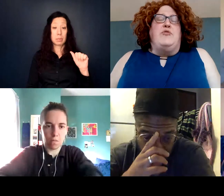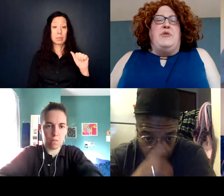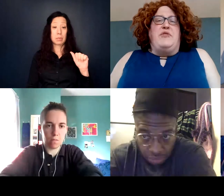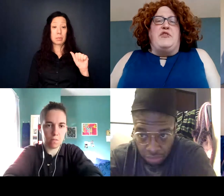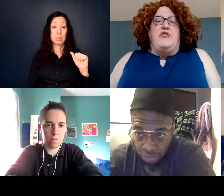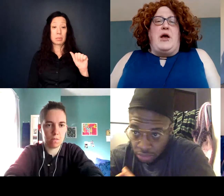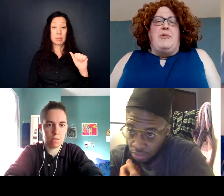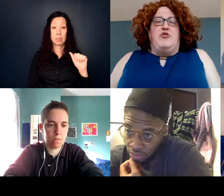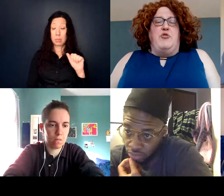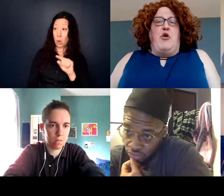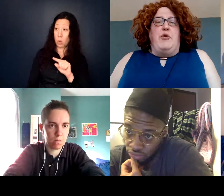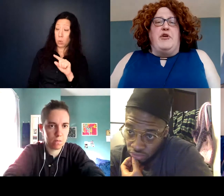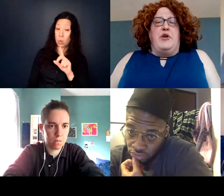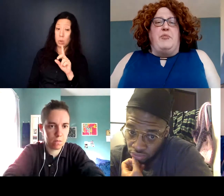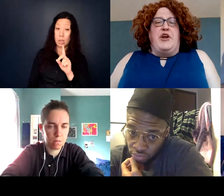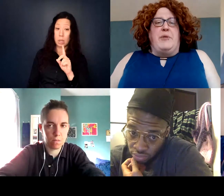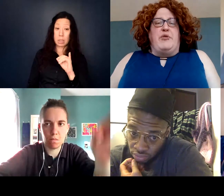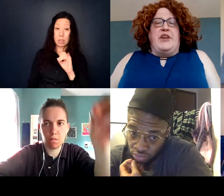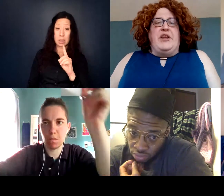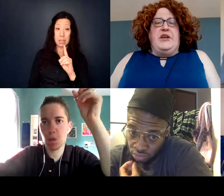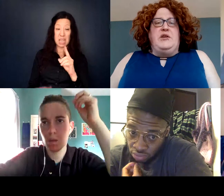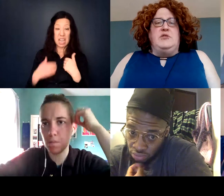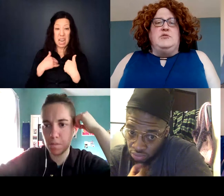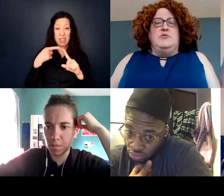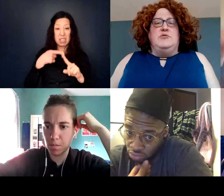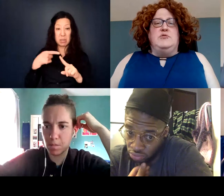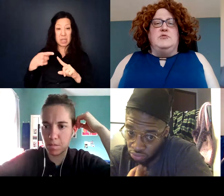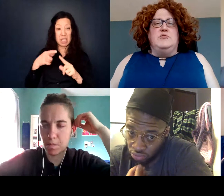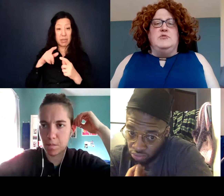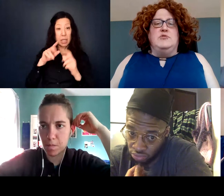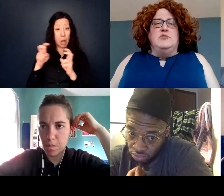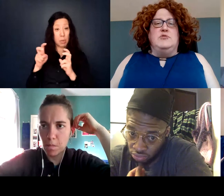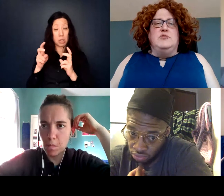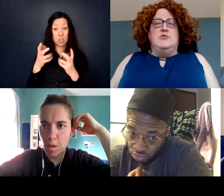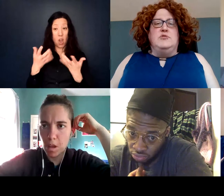Did you have specific topics you're going to bring up already?